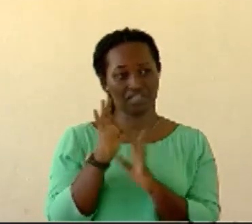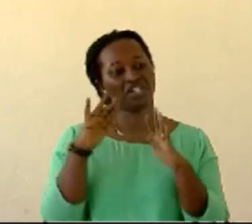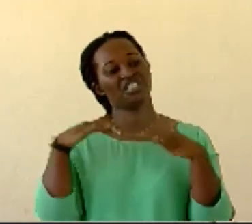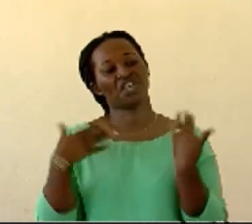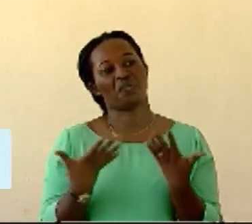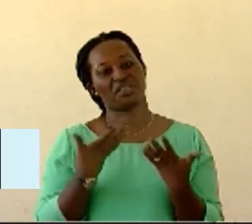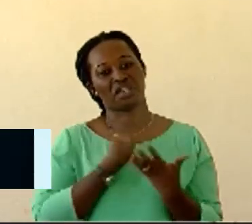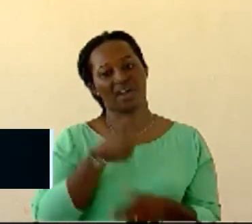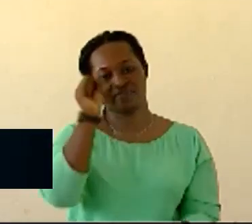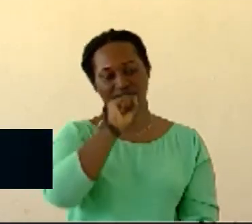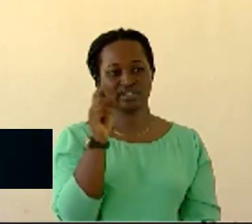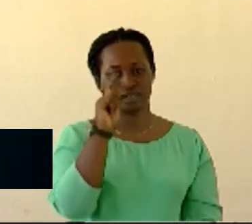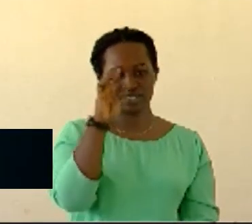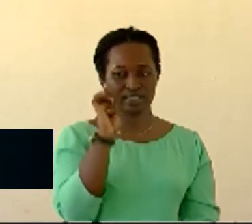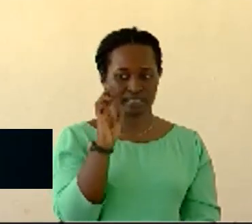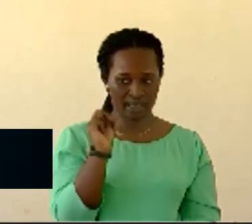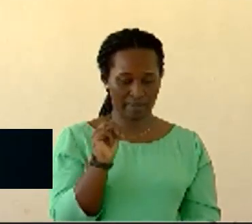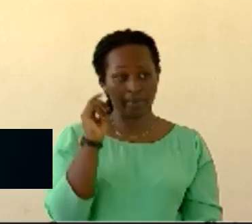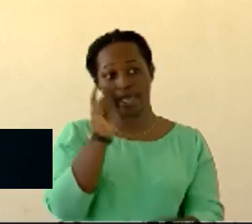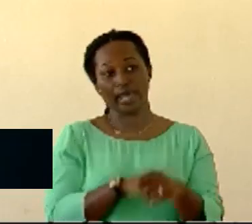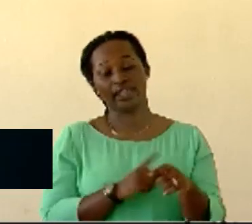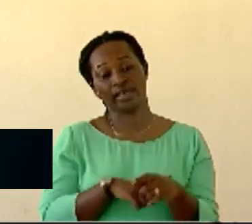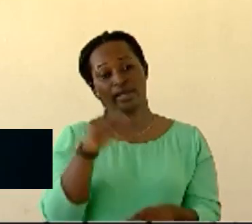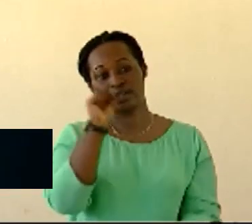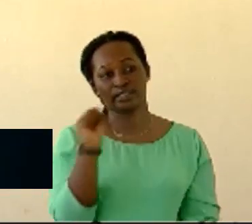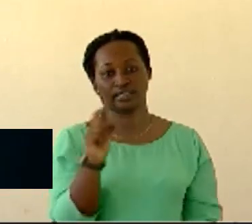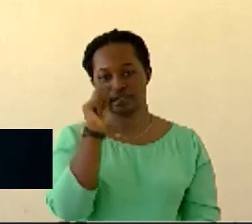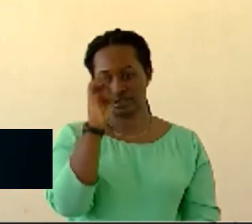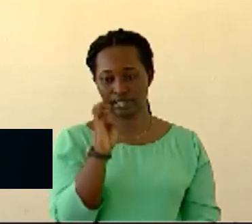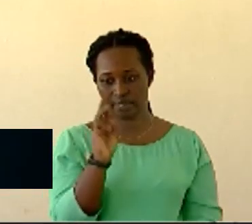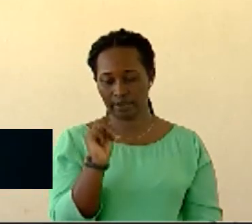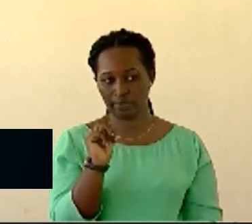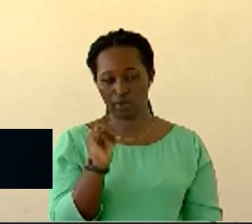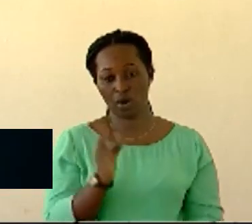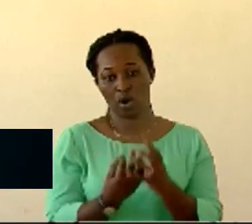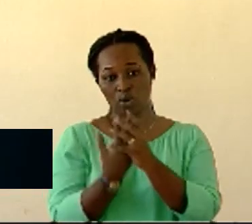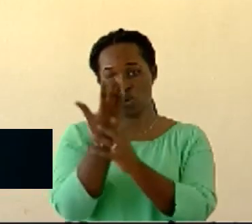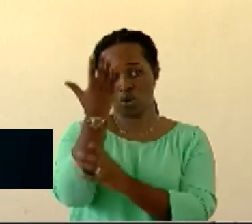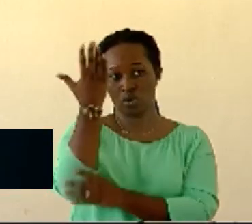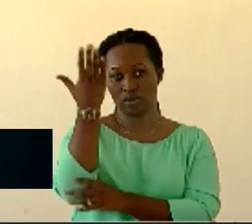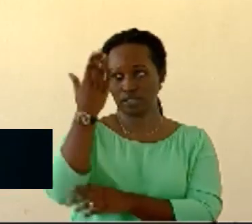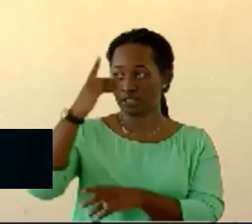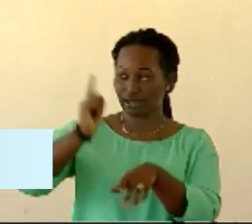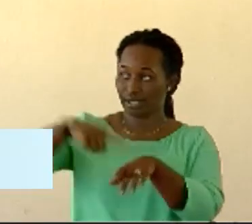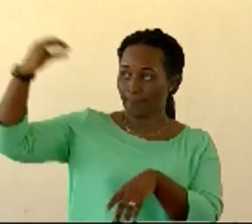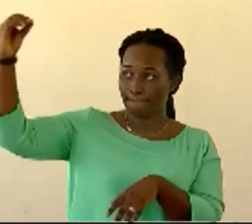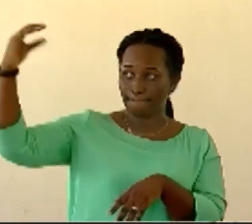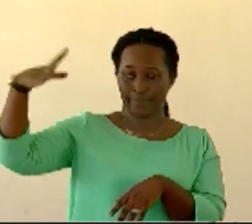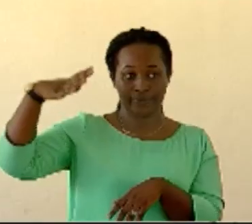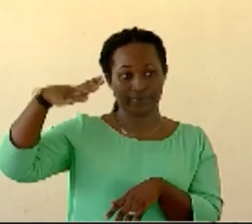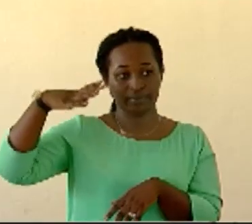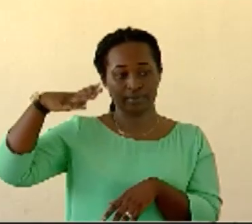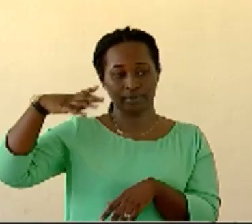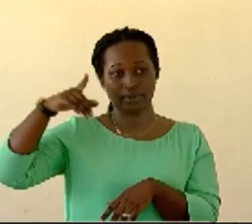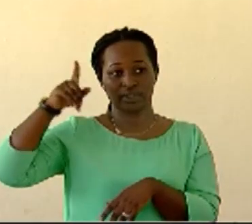it has the stem. When this stem grows towards the sunlight, then